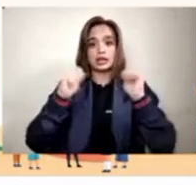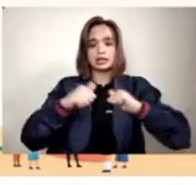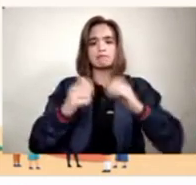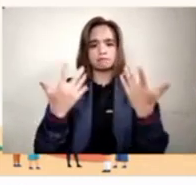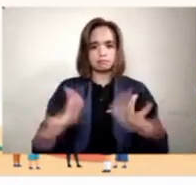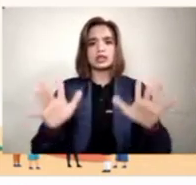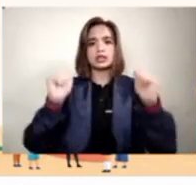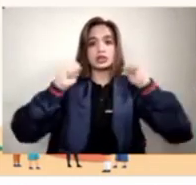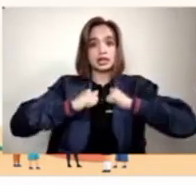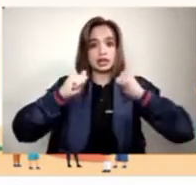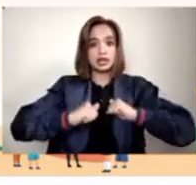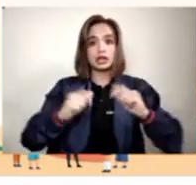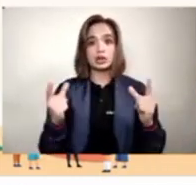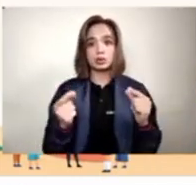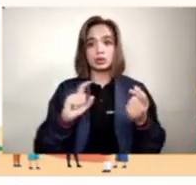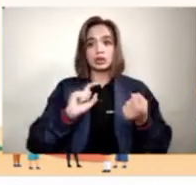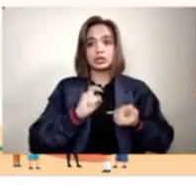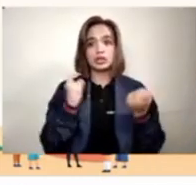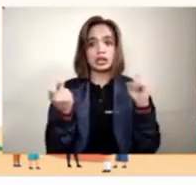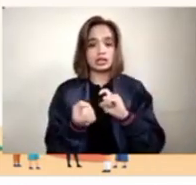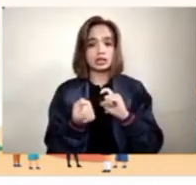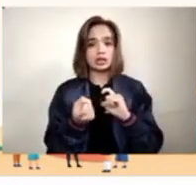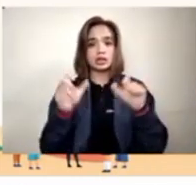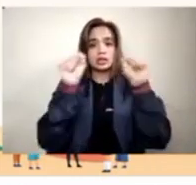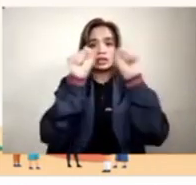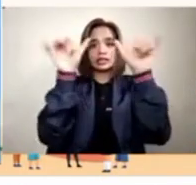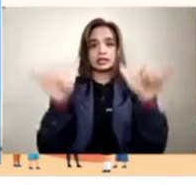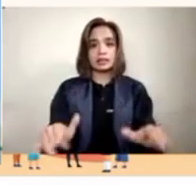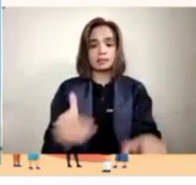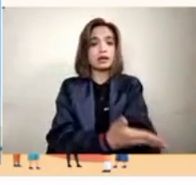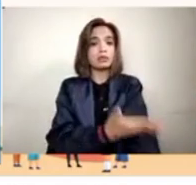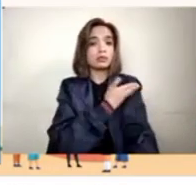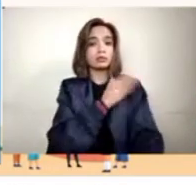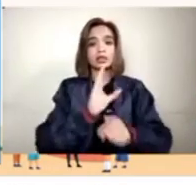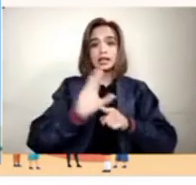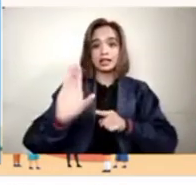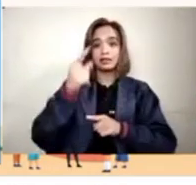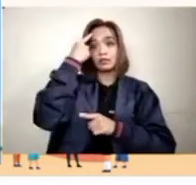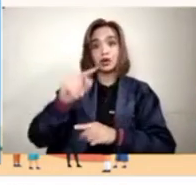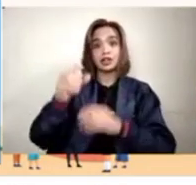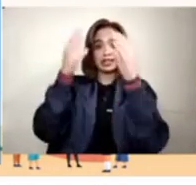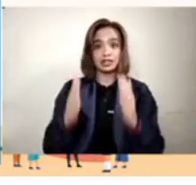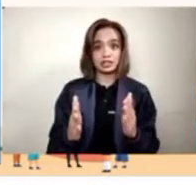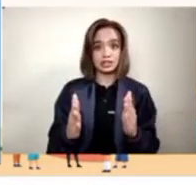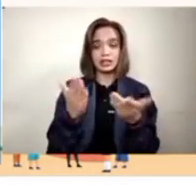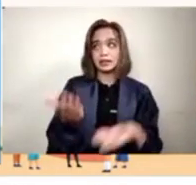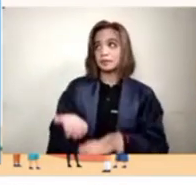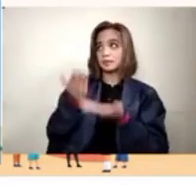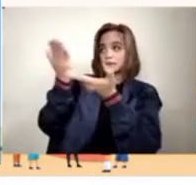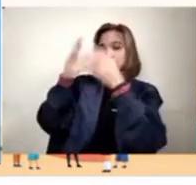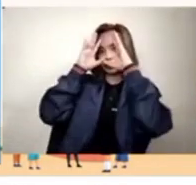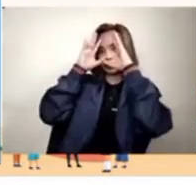fact, both agencies agreed to elevate the revision of the system of career progression of